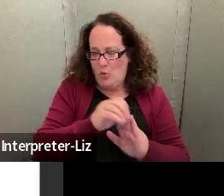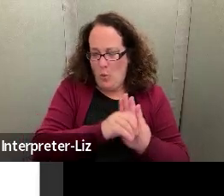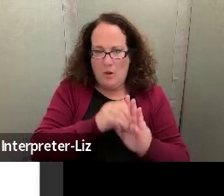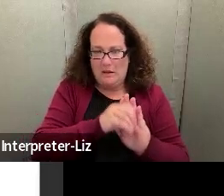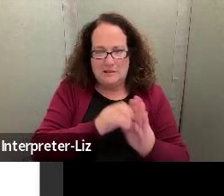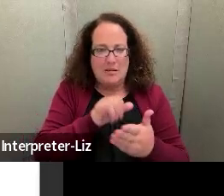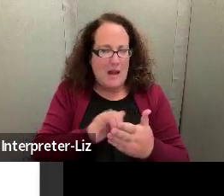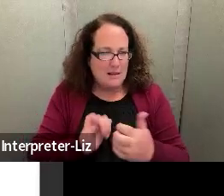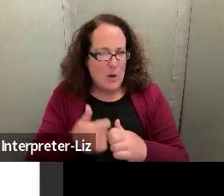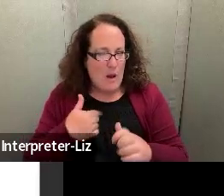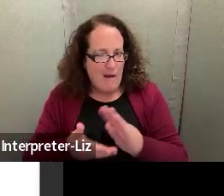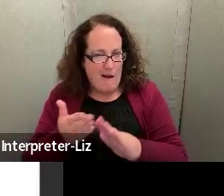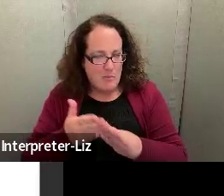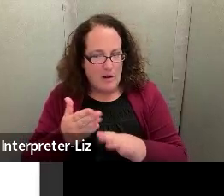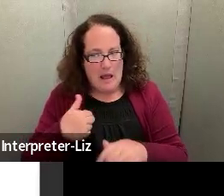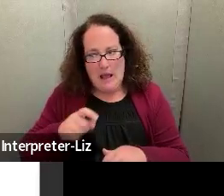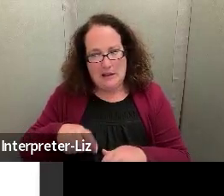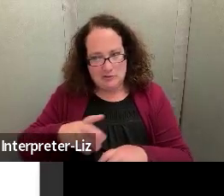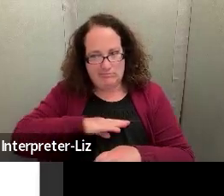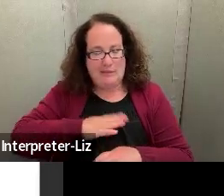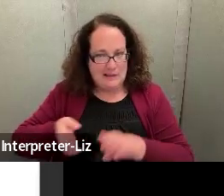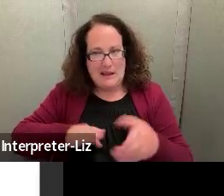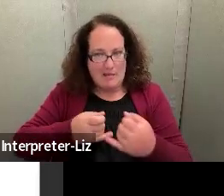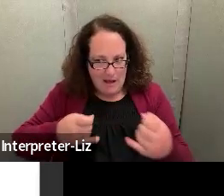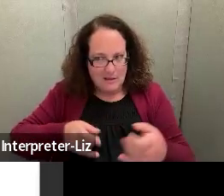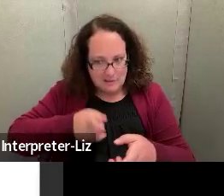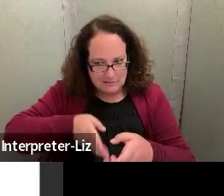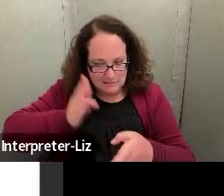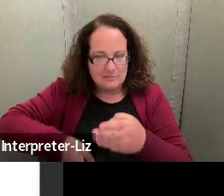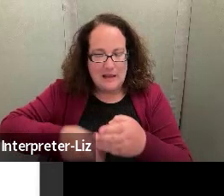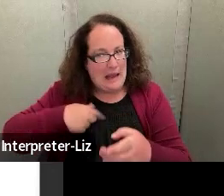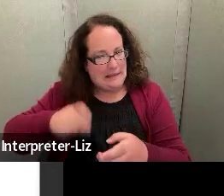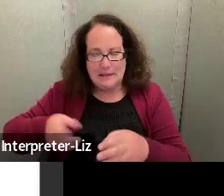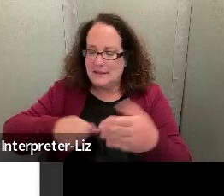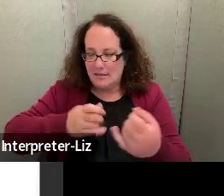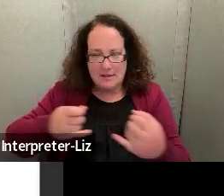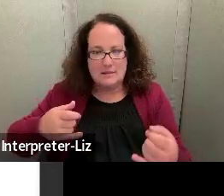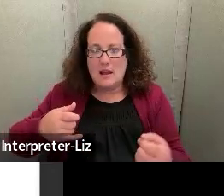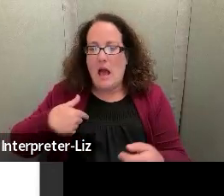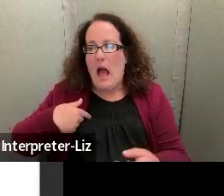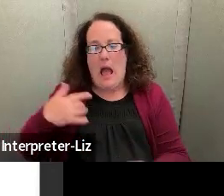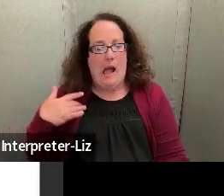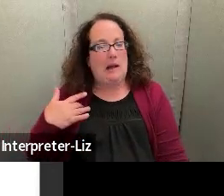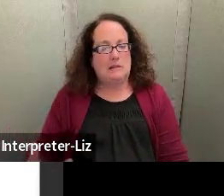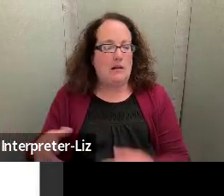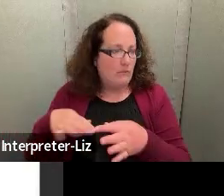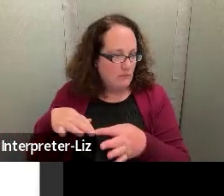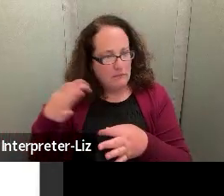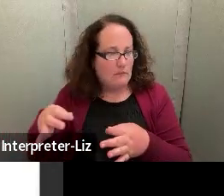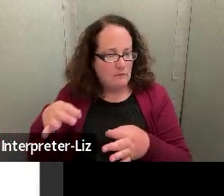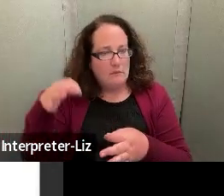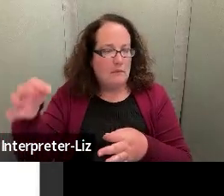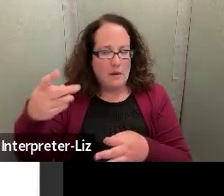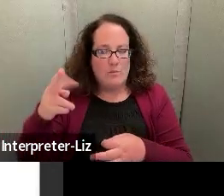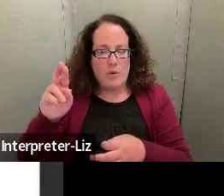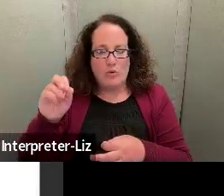operate. I need the deadlines to get things done. I'm a serial procrastinator, and really it's a survival